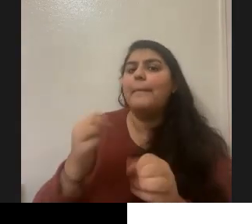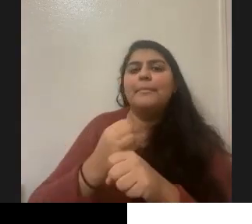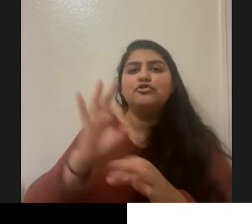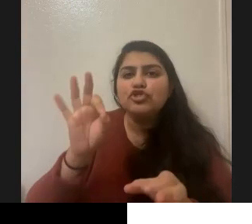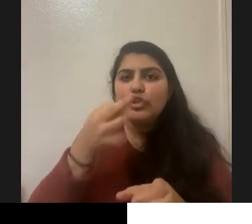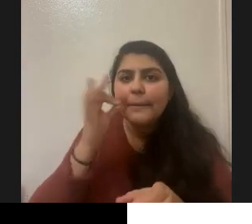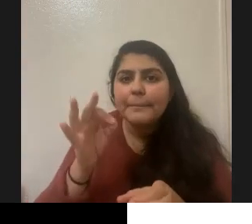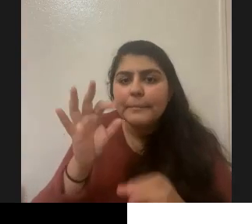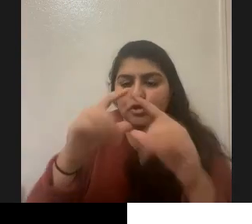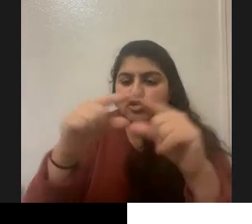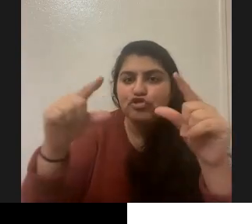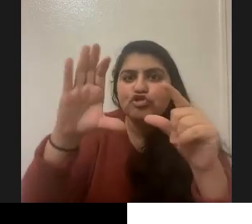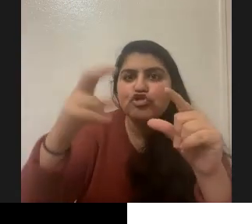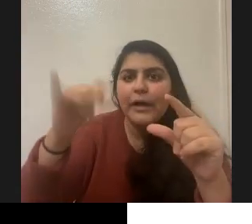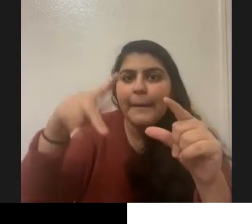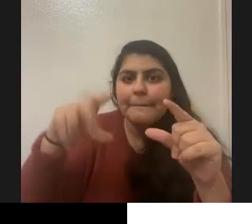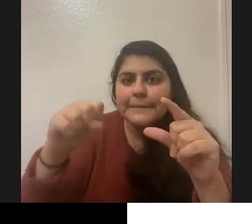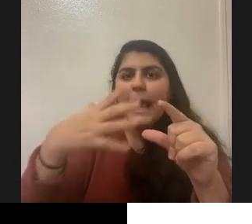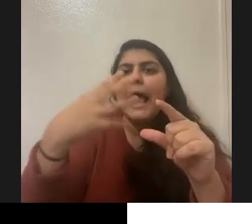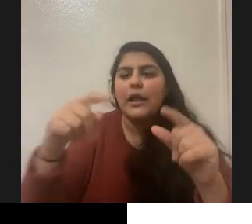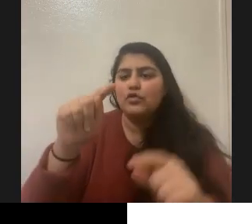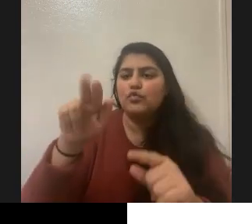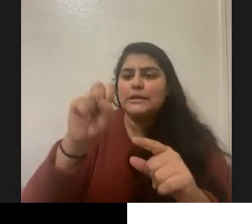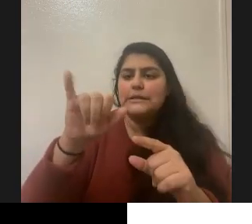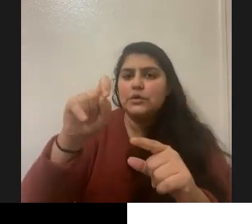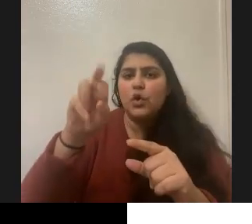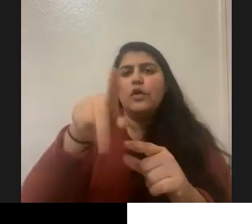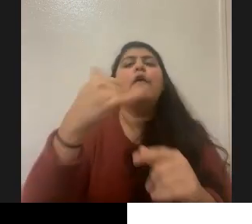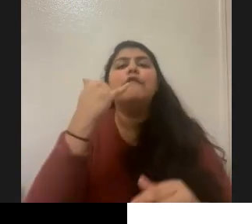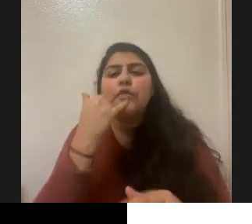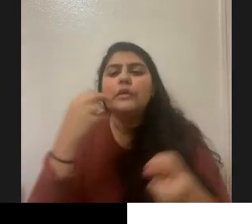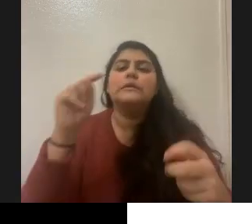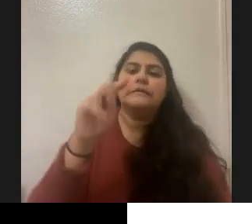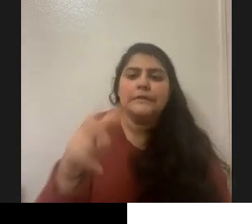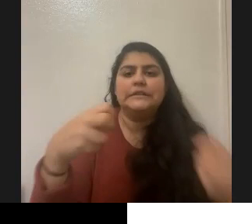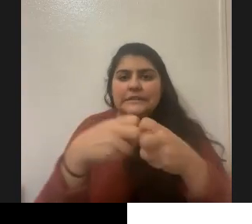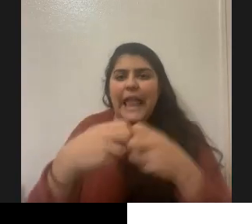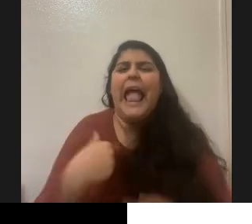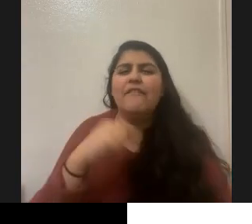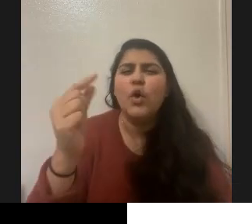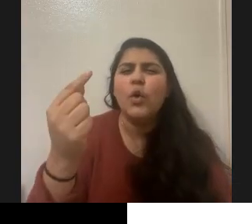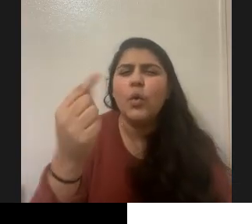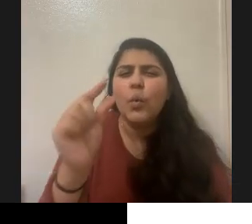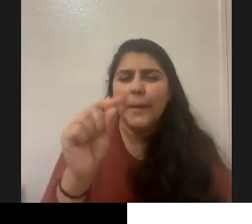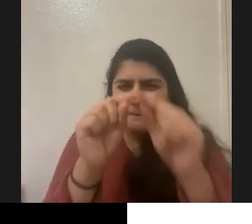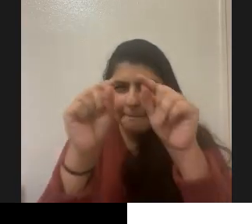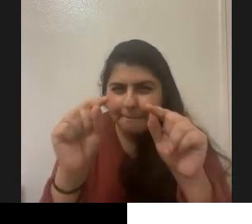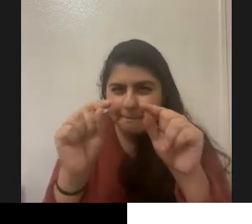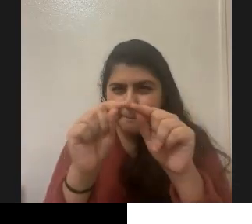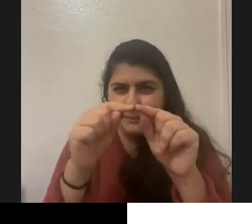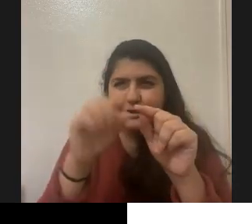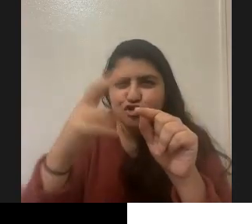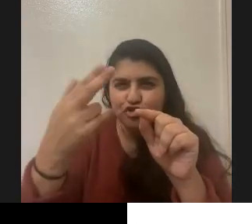little transistors. So inside our phones, our TVs, our electronics, there's like a little green circuit board. And on that